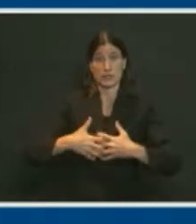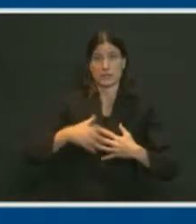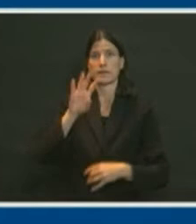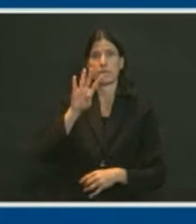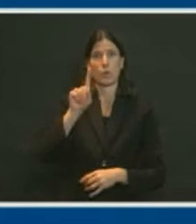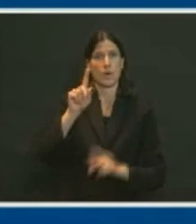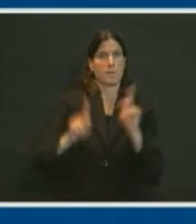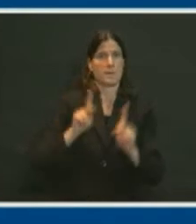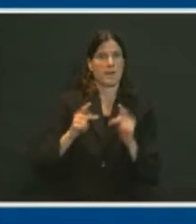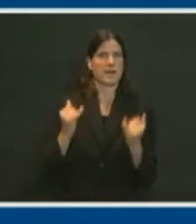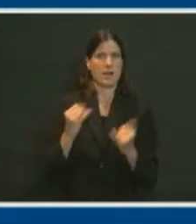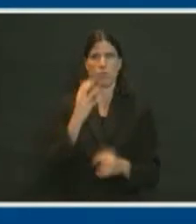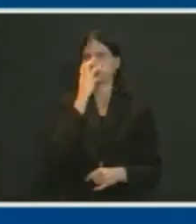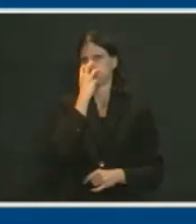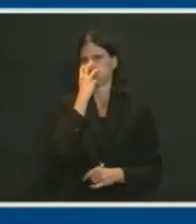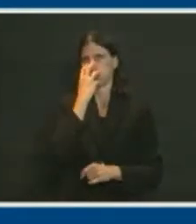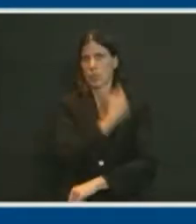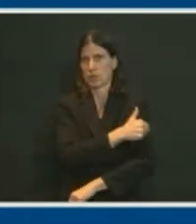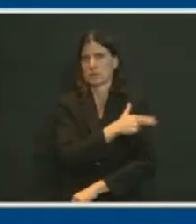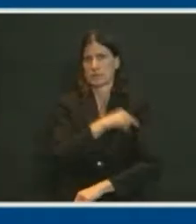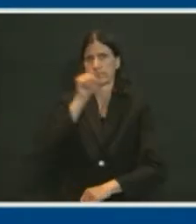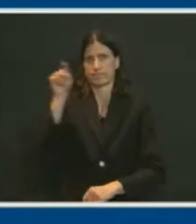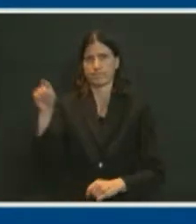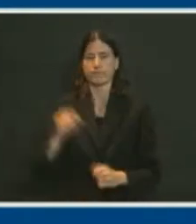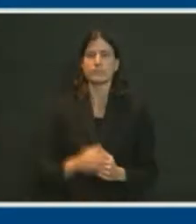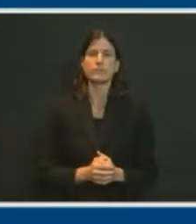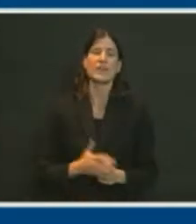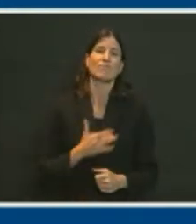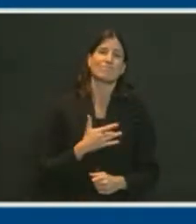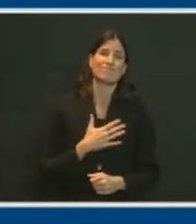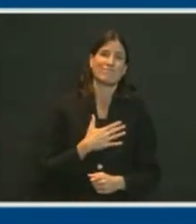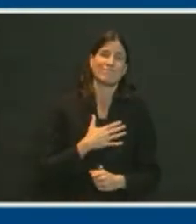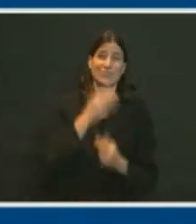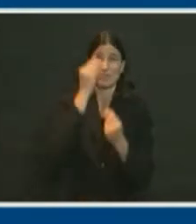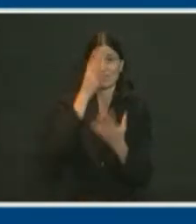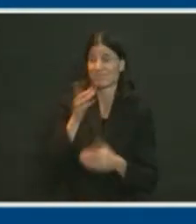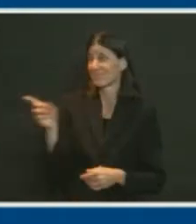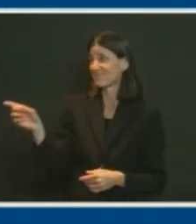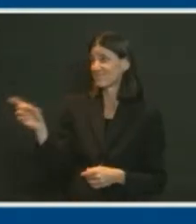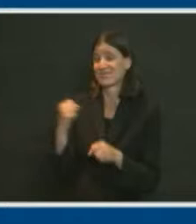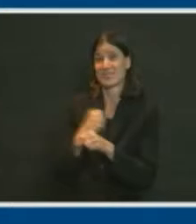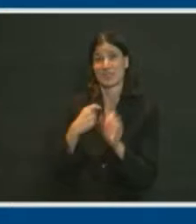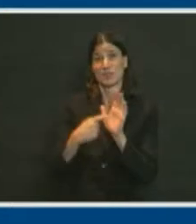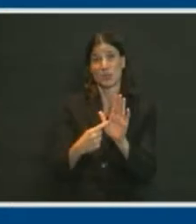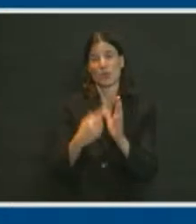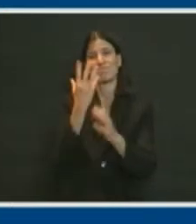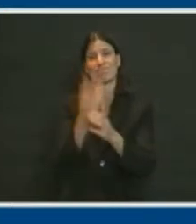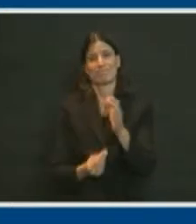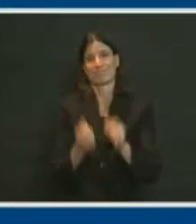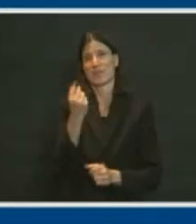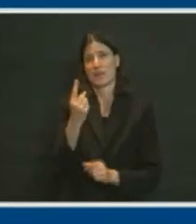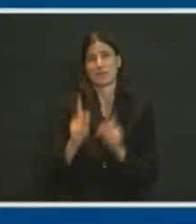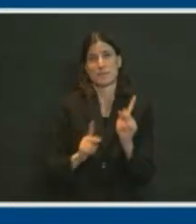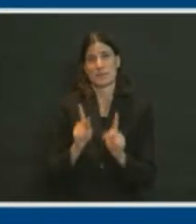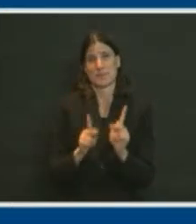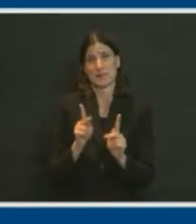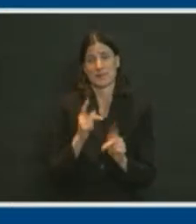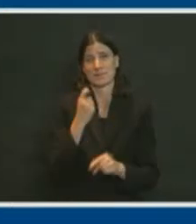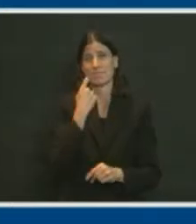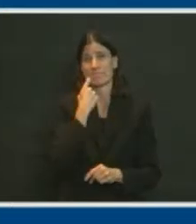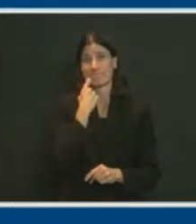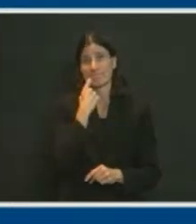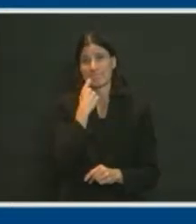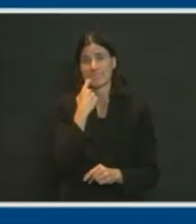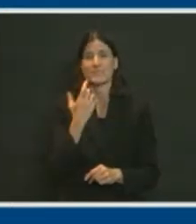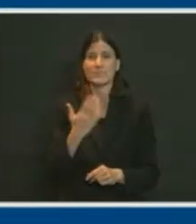We unfortunately have 11 additional COVID-19 associated fatalities to report this